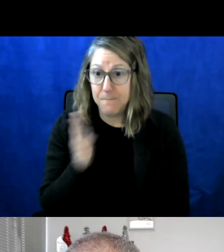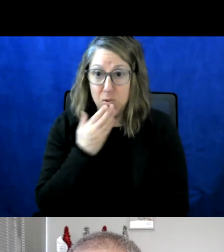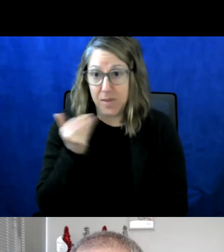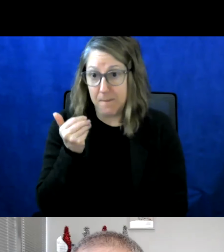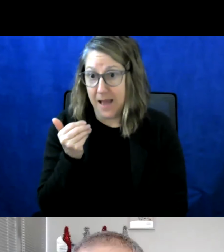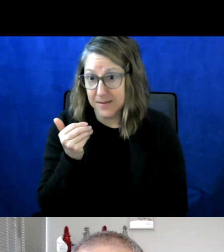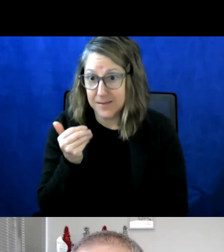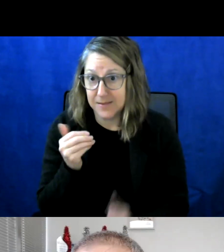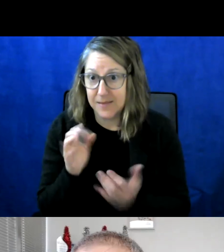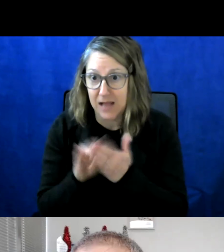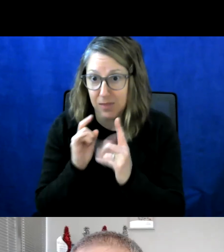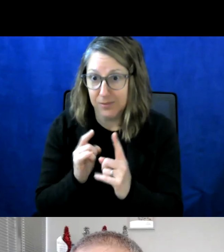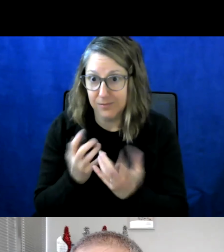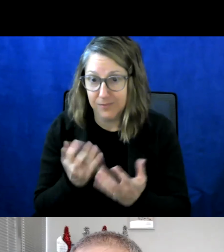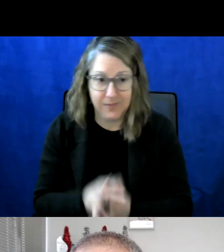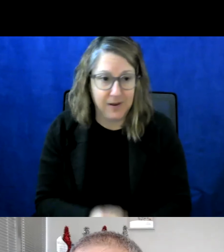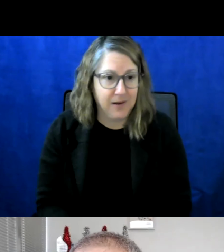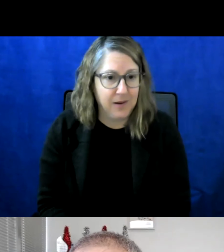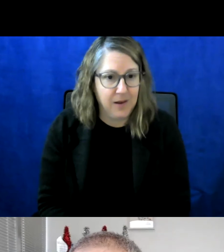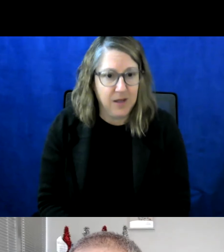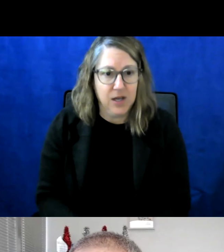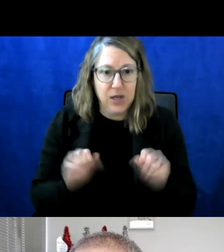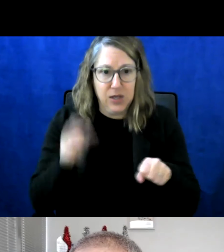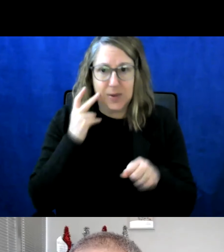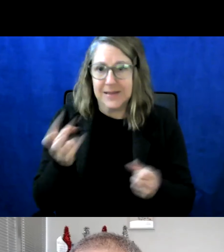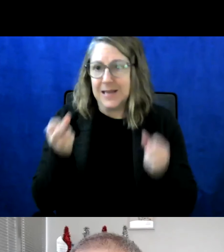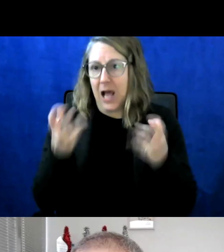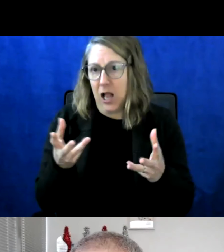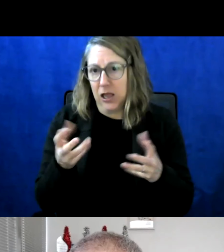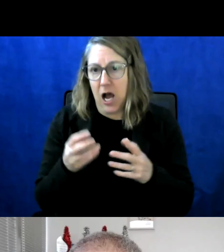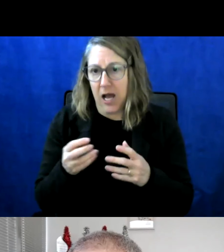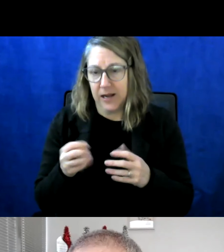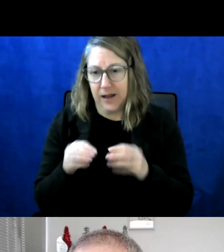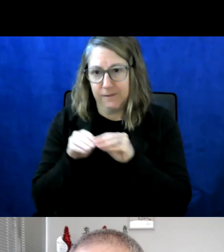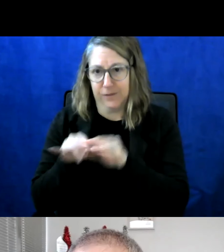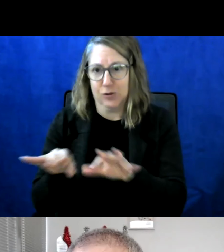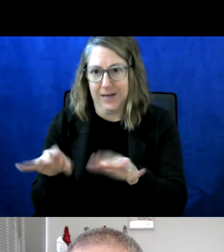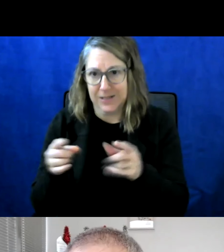best. So you can see that there really is a lot of transmission. Now the healthcare settings